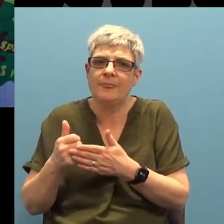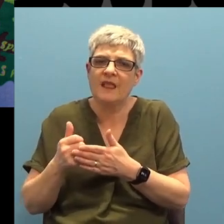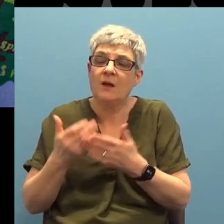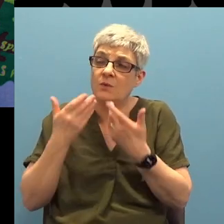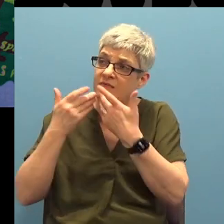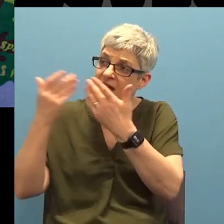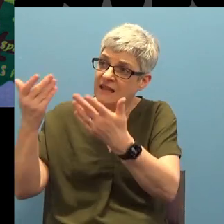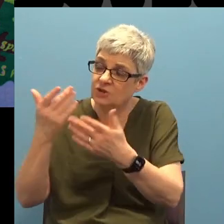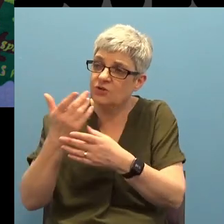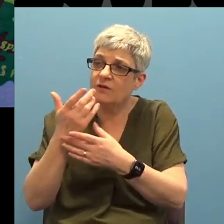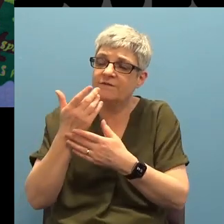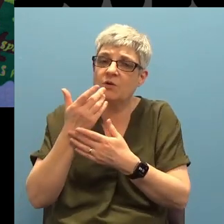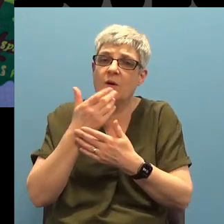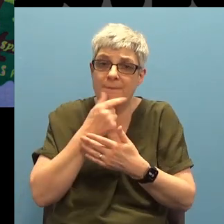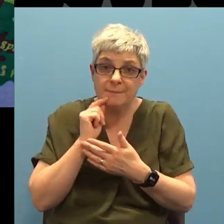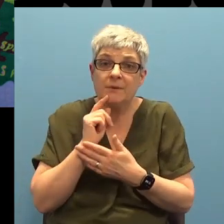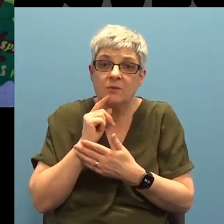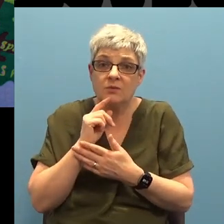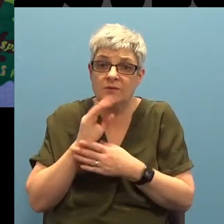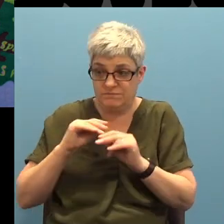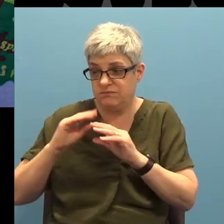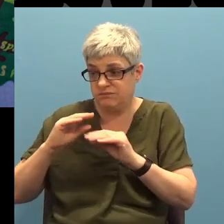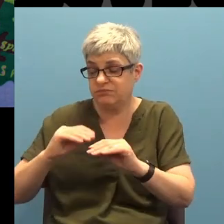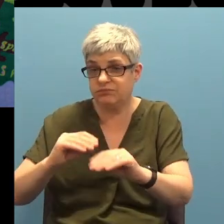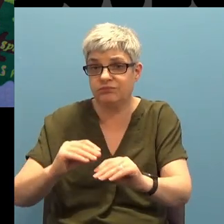We give you thanks for those who have done that.